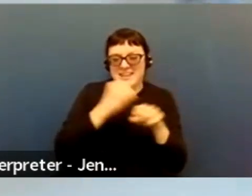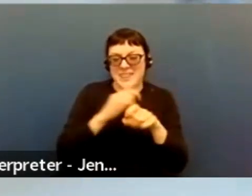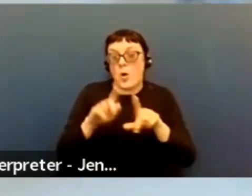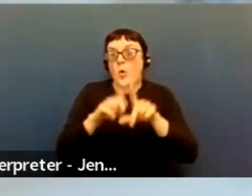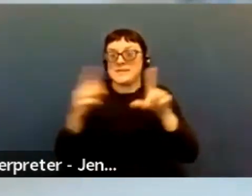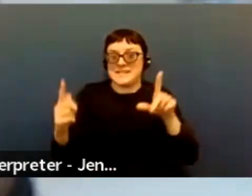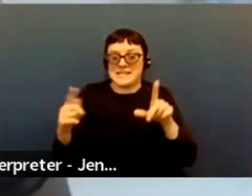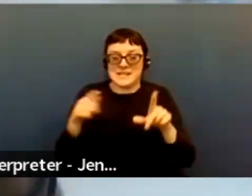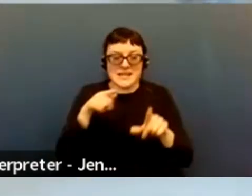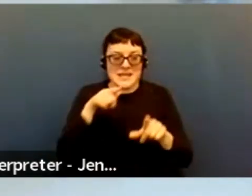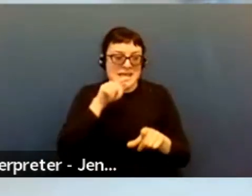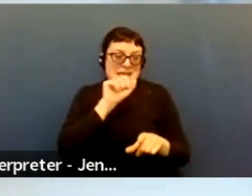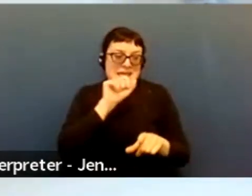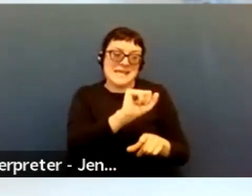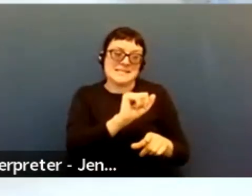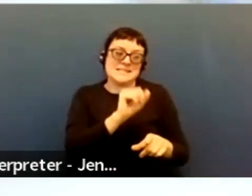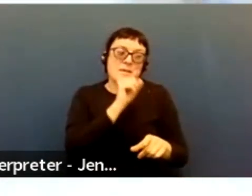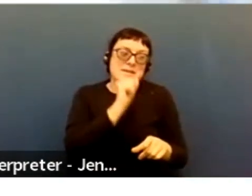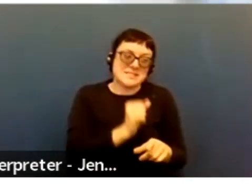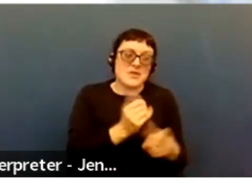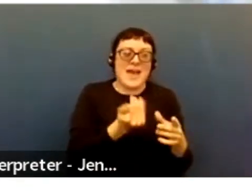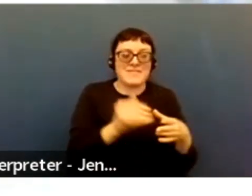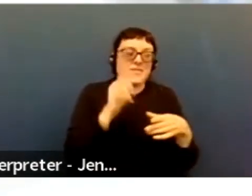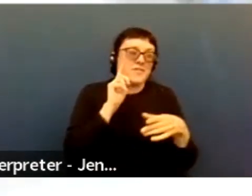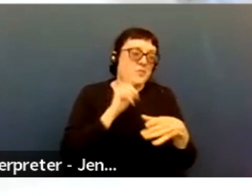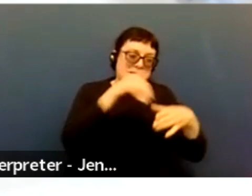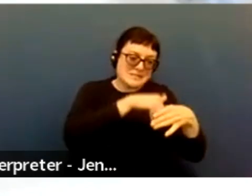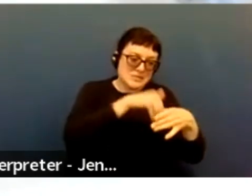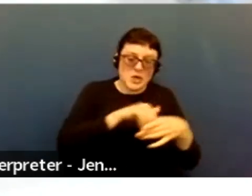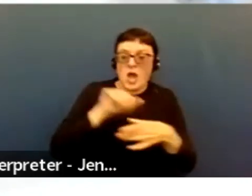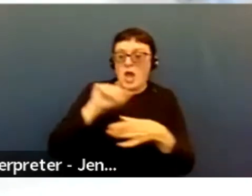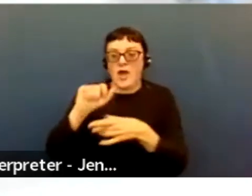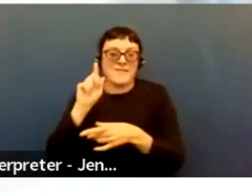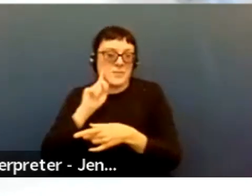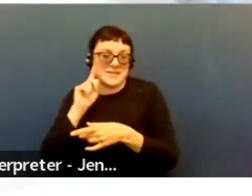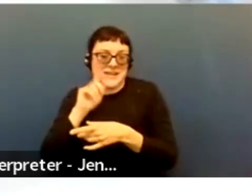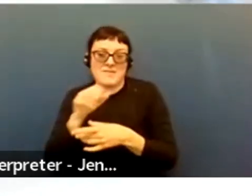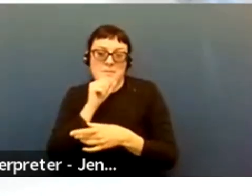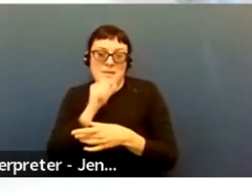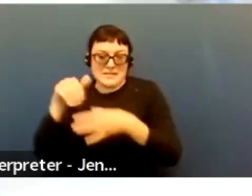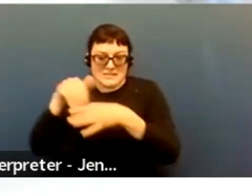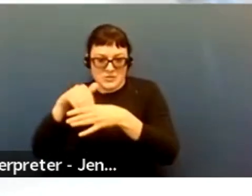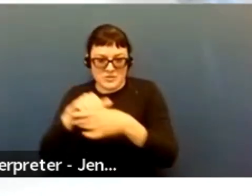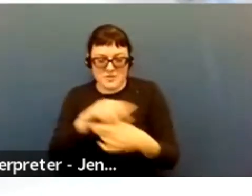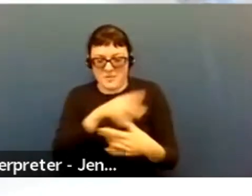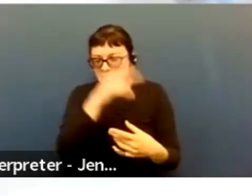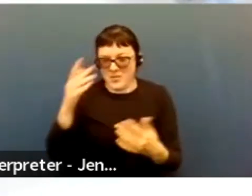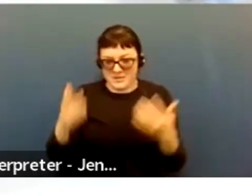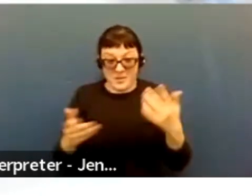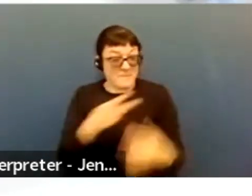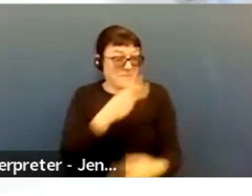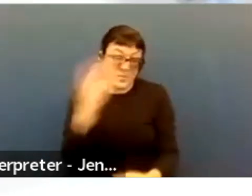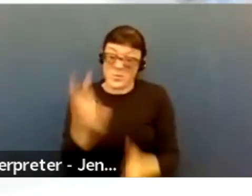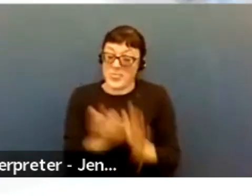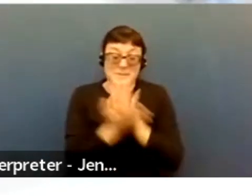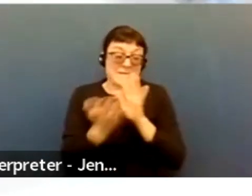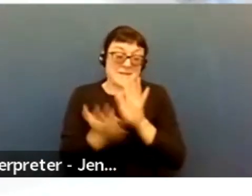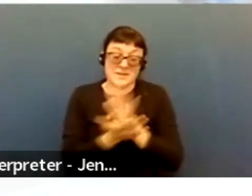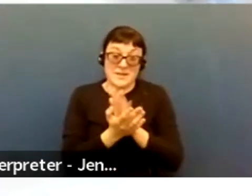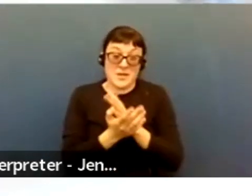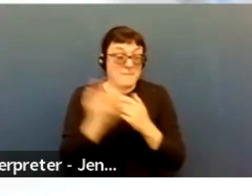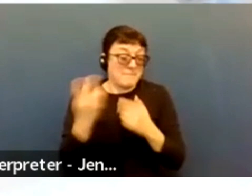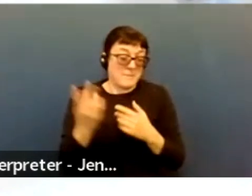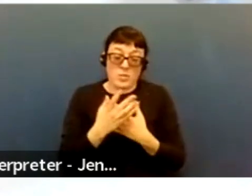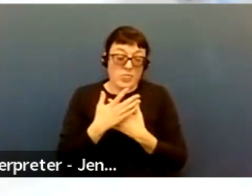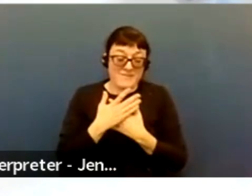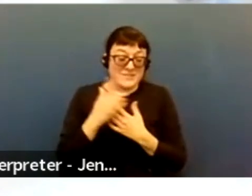around that his masculinity has a femininity, her femininity has a masculinity, and they both are very